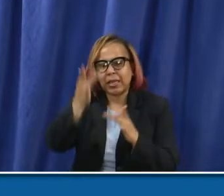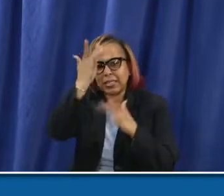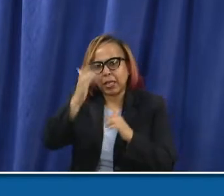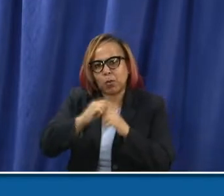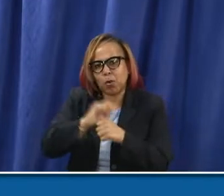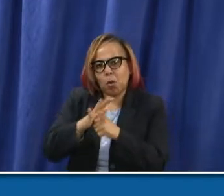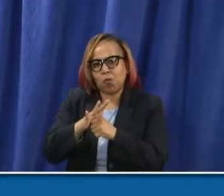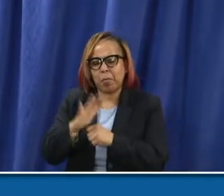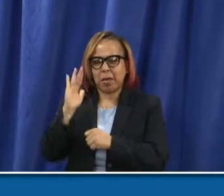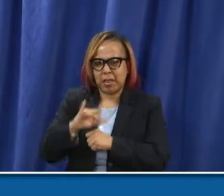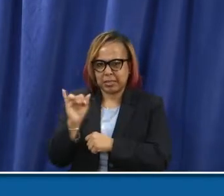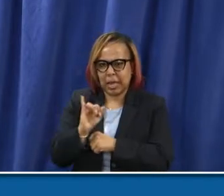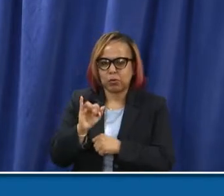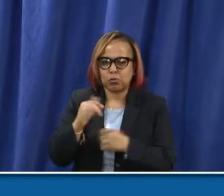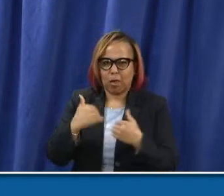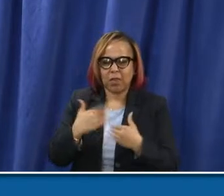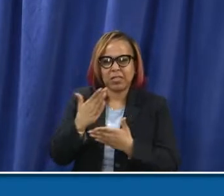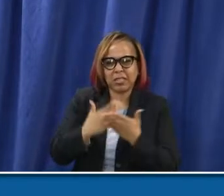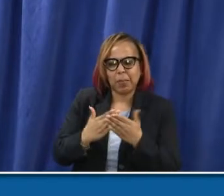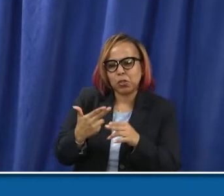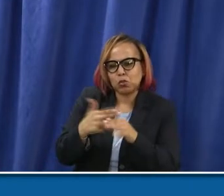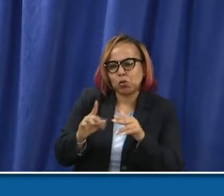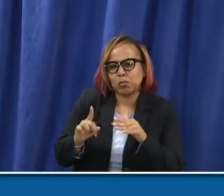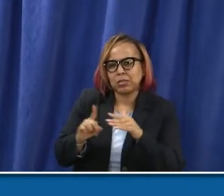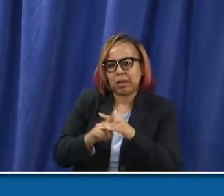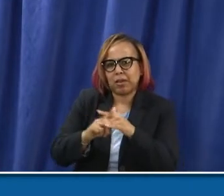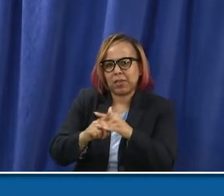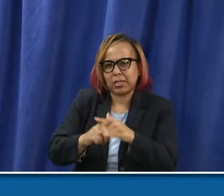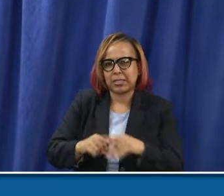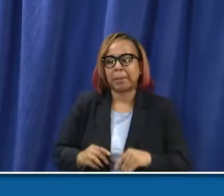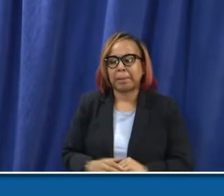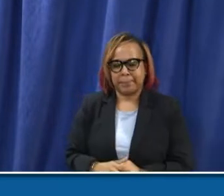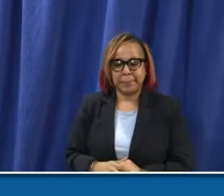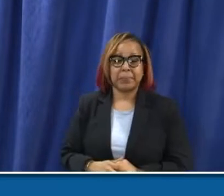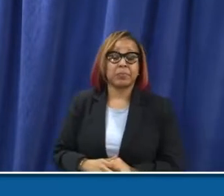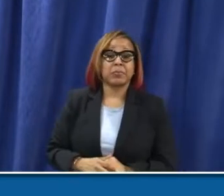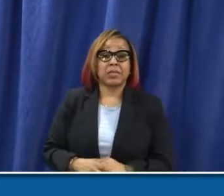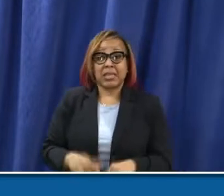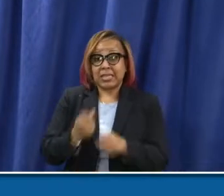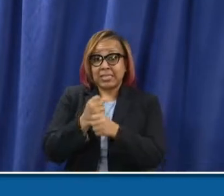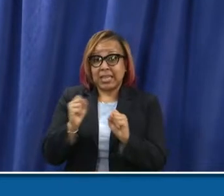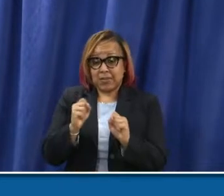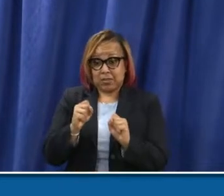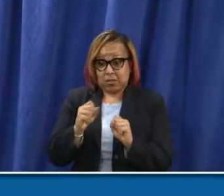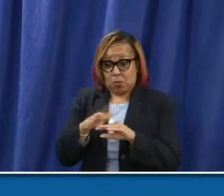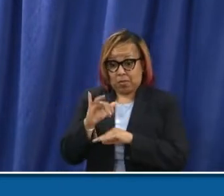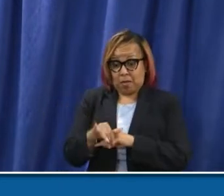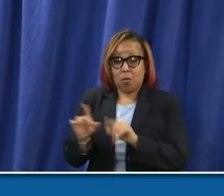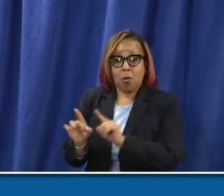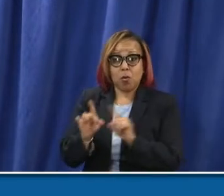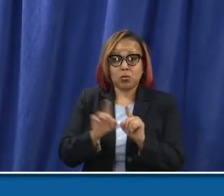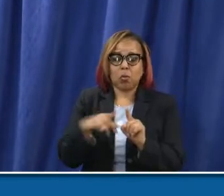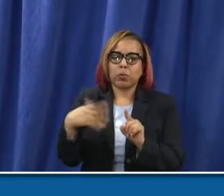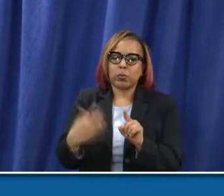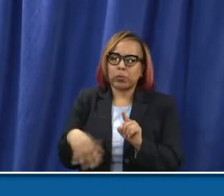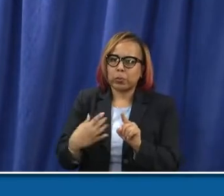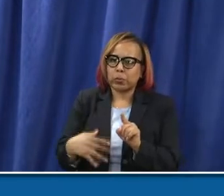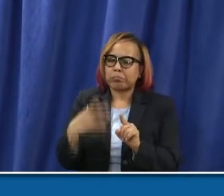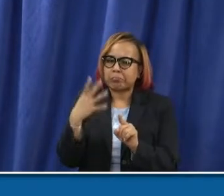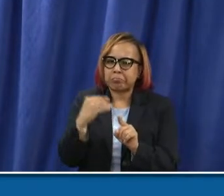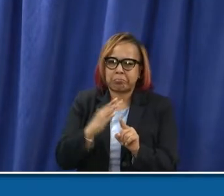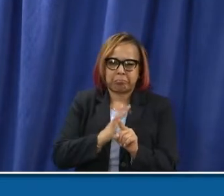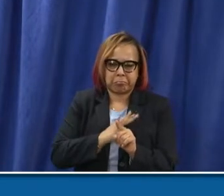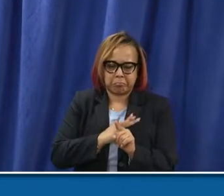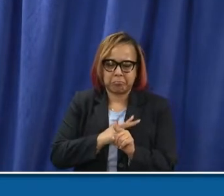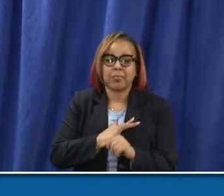that they're less likely to potentially have some of these short-term side effects. So the safety profile on this also absolutely